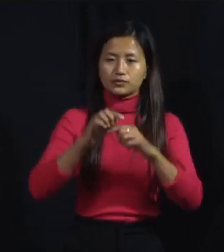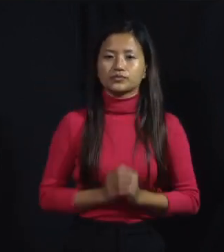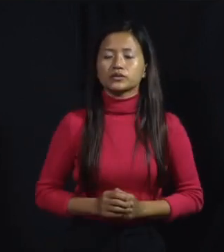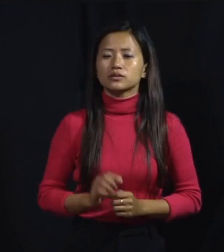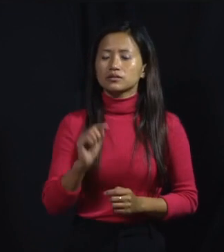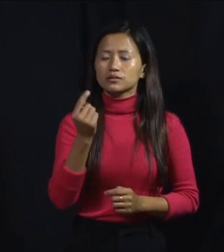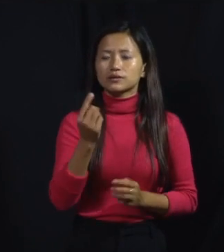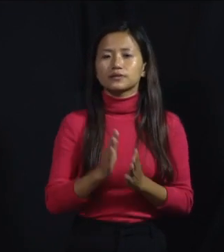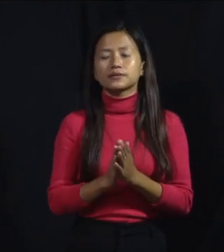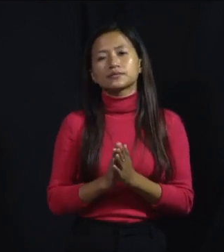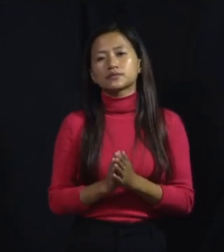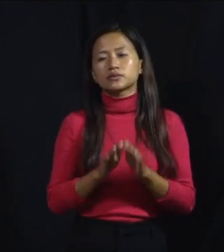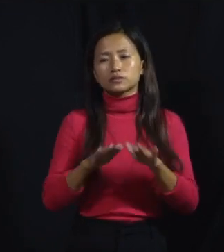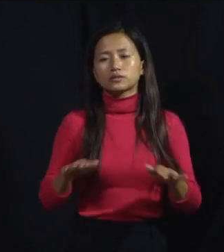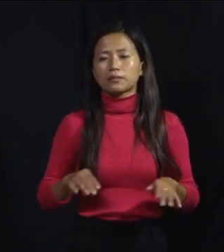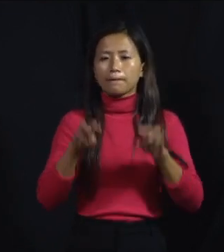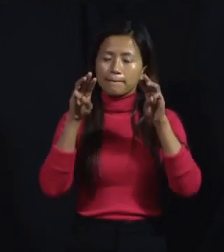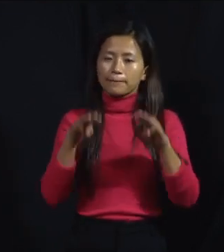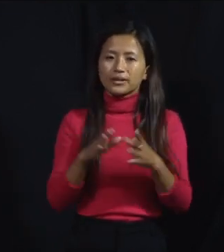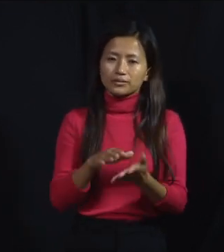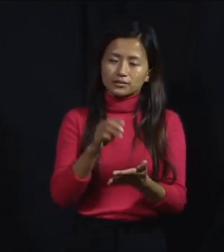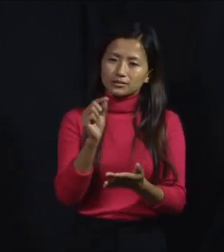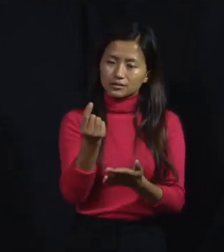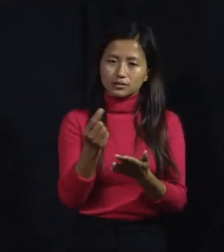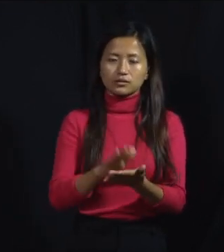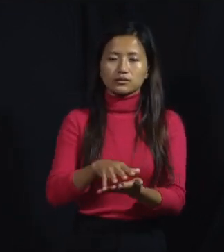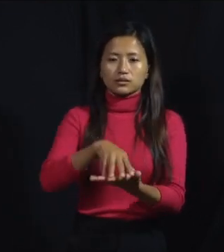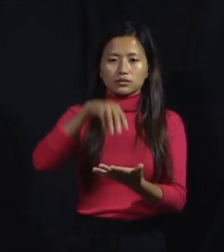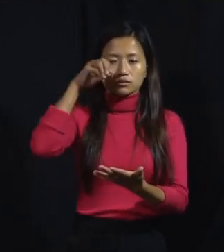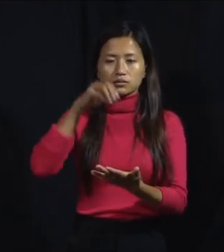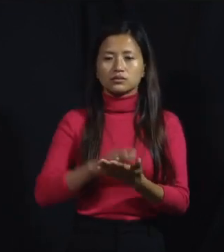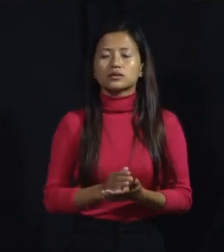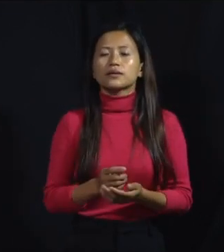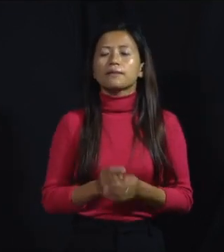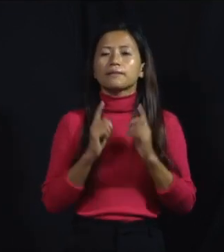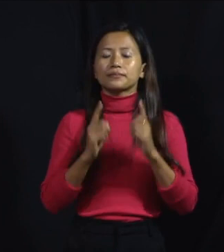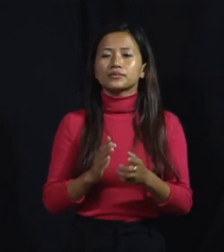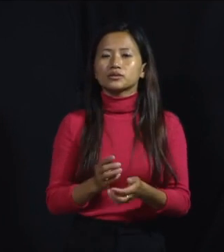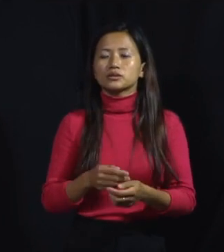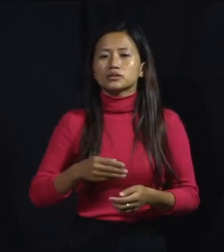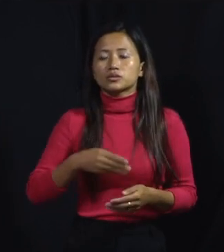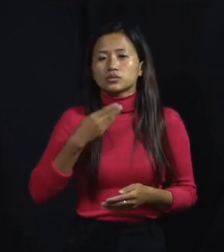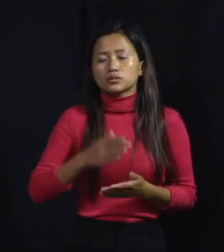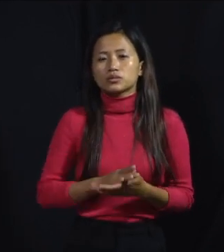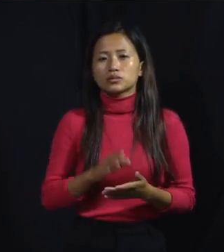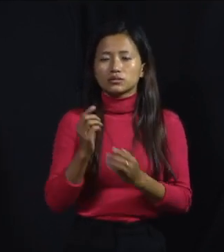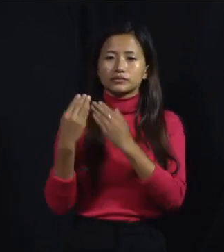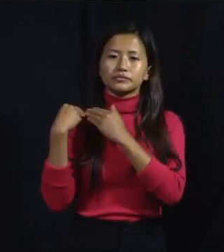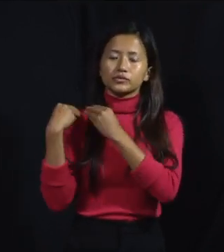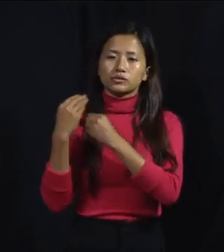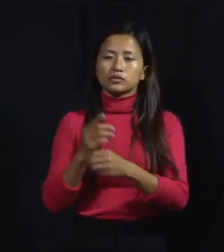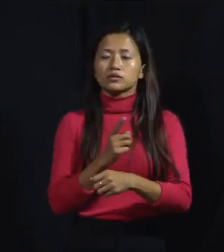be a little slow learners also, right? But it is the duty of the teacher to cater to all the needs of